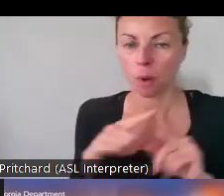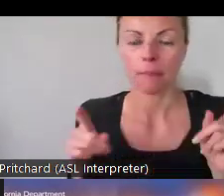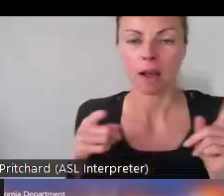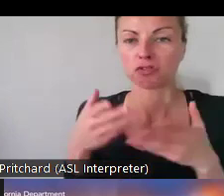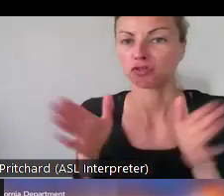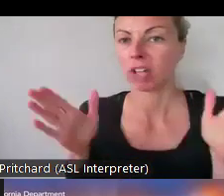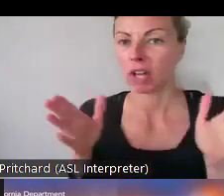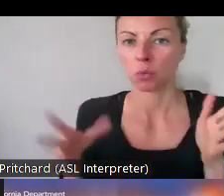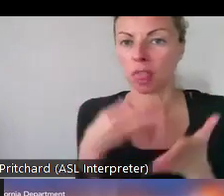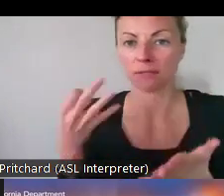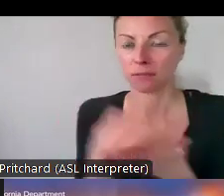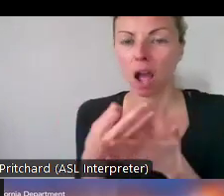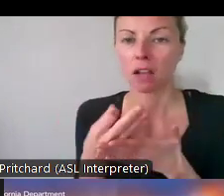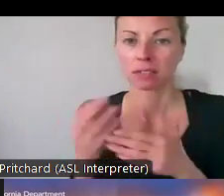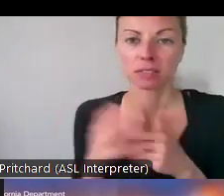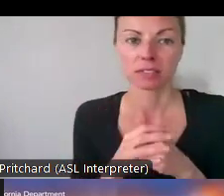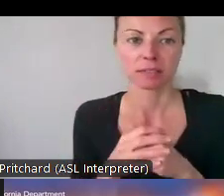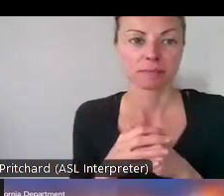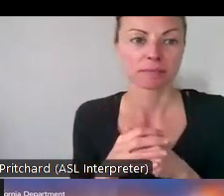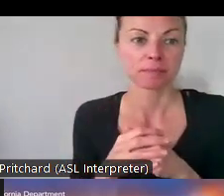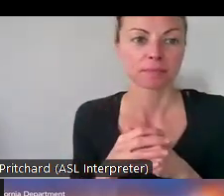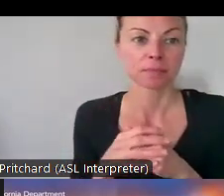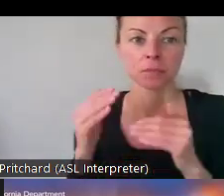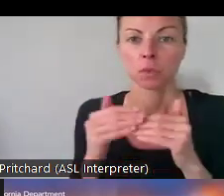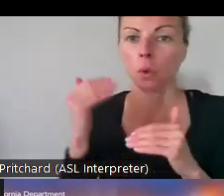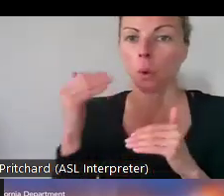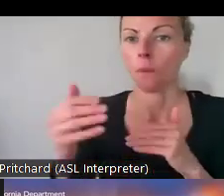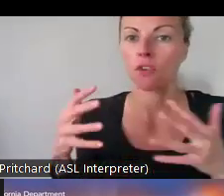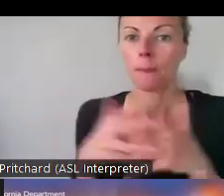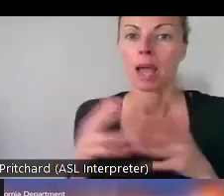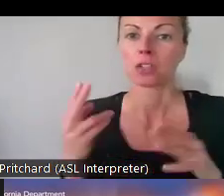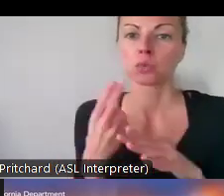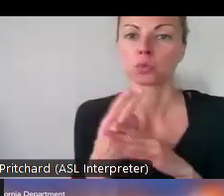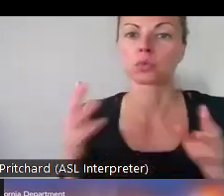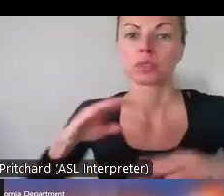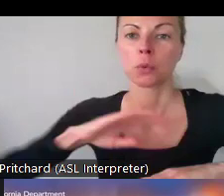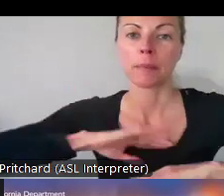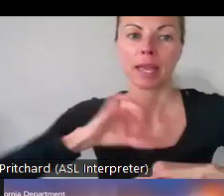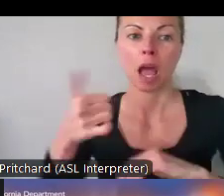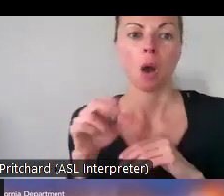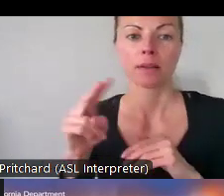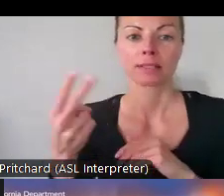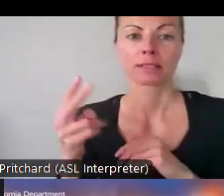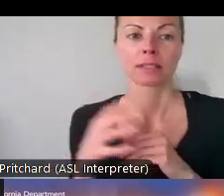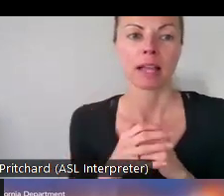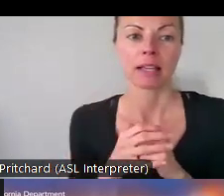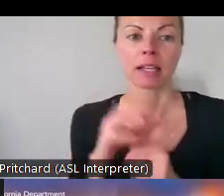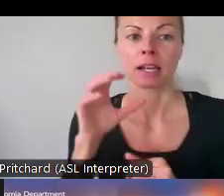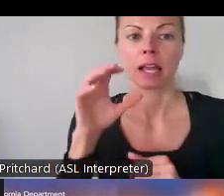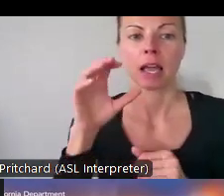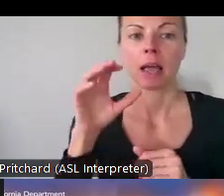general fund that's above and beyond. Overmatch is used to meet our second hold harmless, which is called the maintenance of